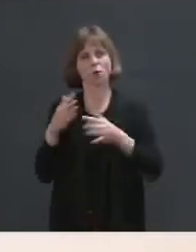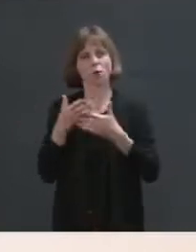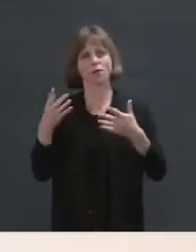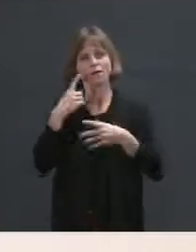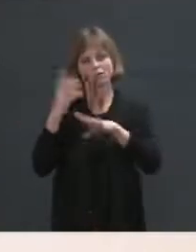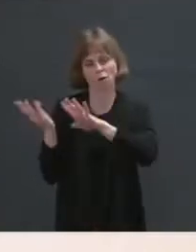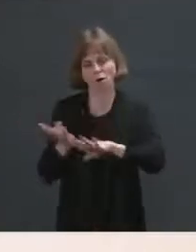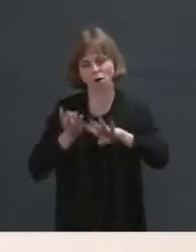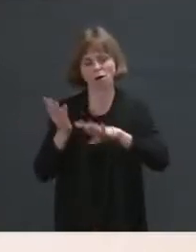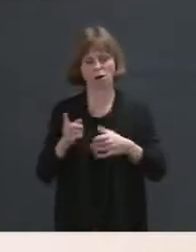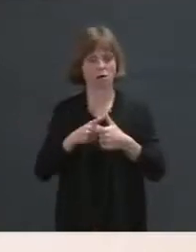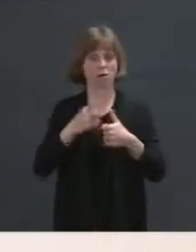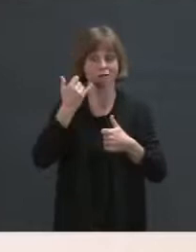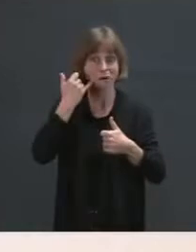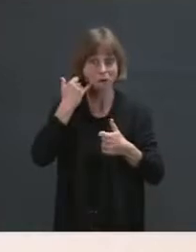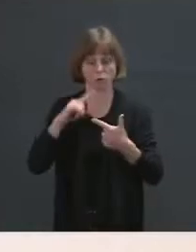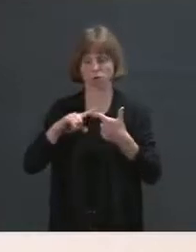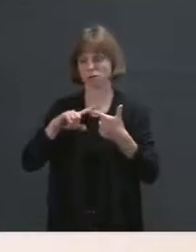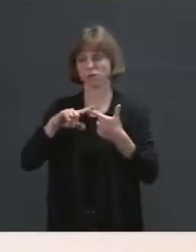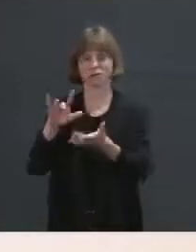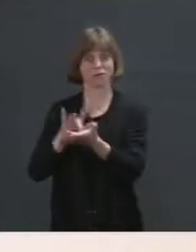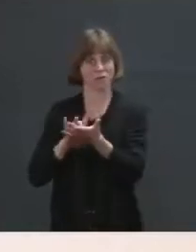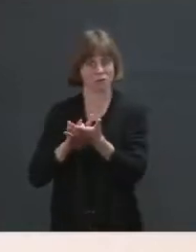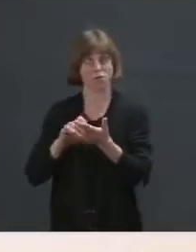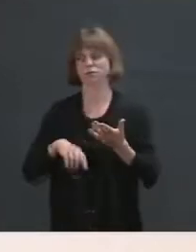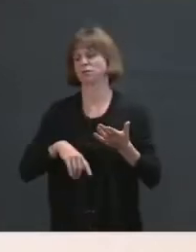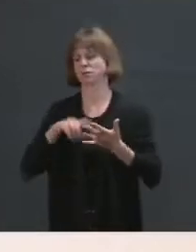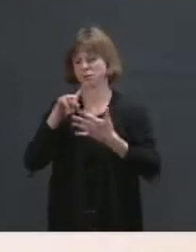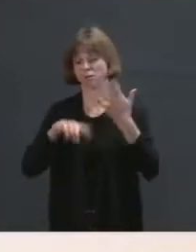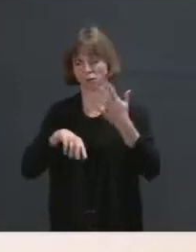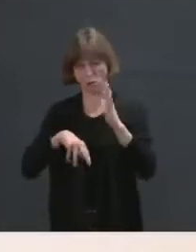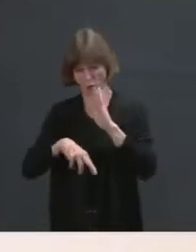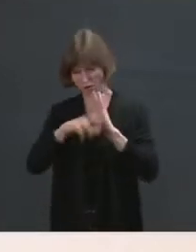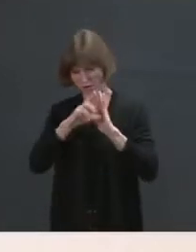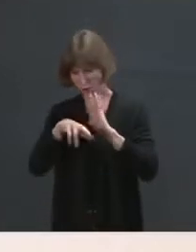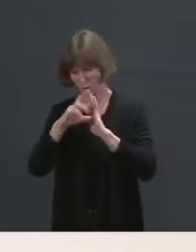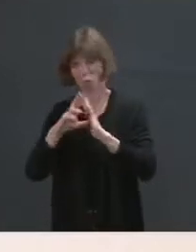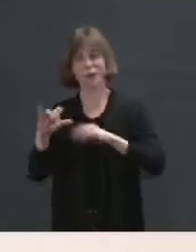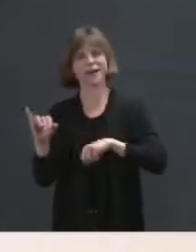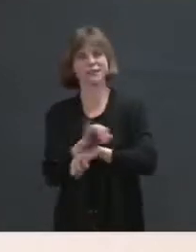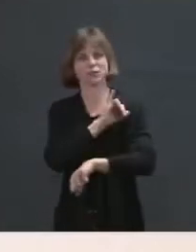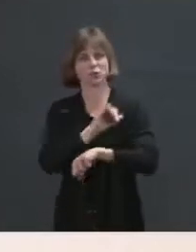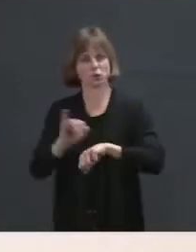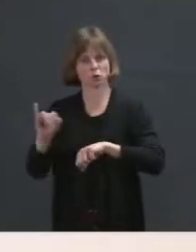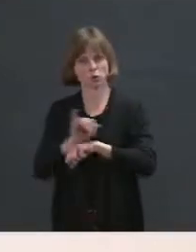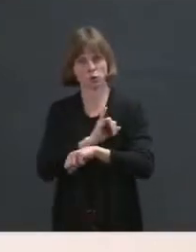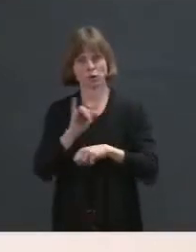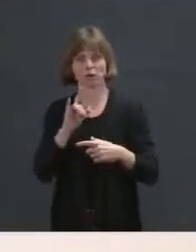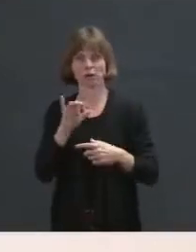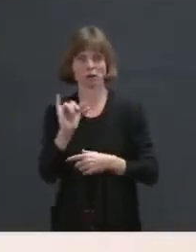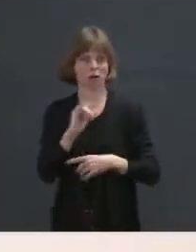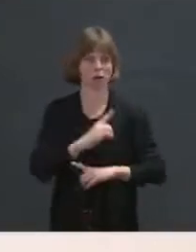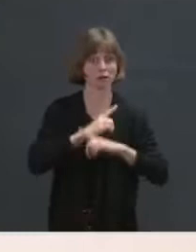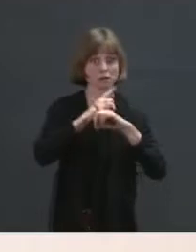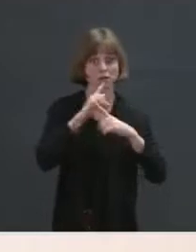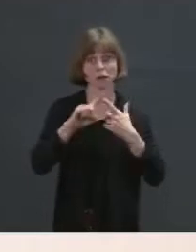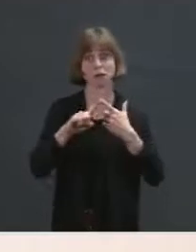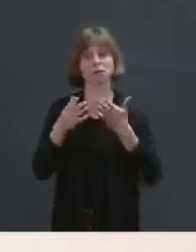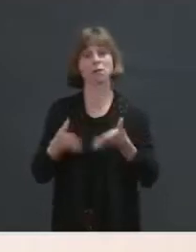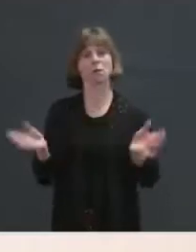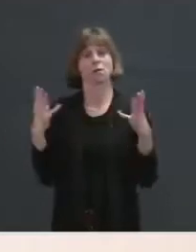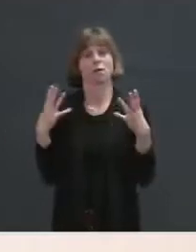from phones to pharmaceuticals. It will also direct reviews of industrial-based sectors, including defense, public health and